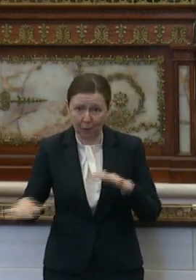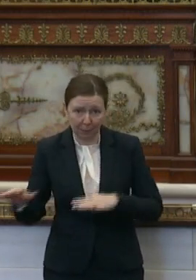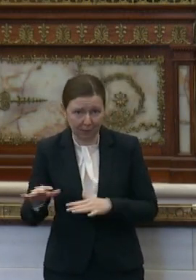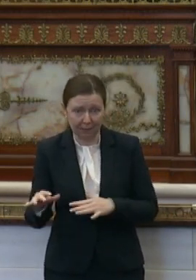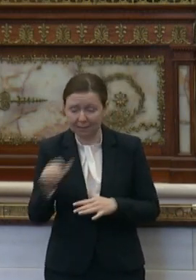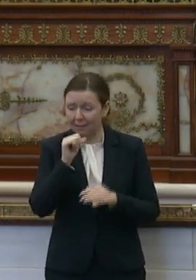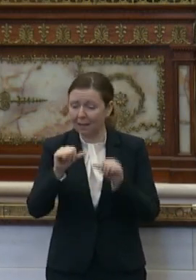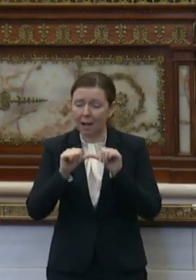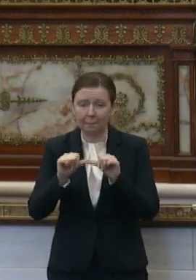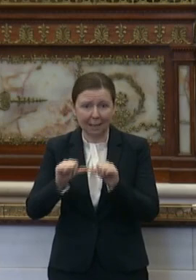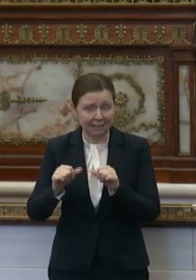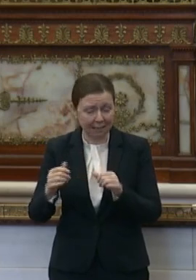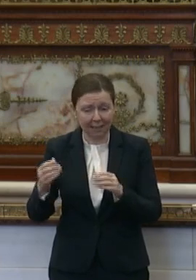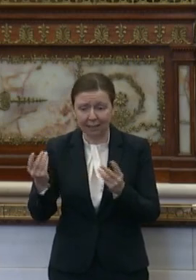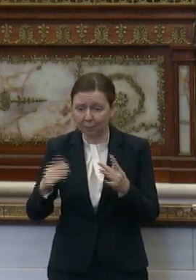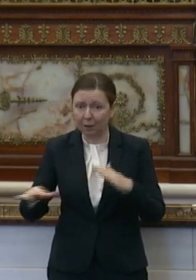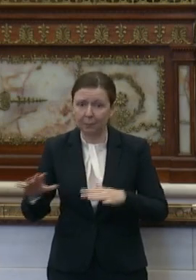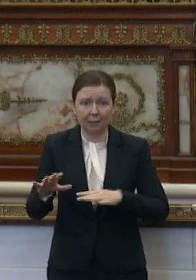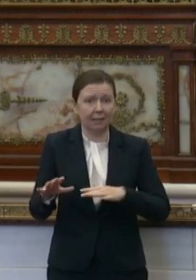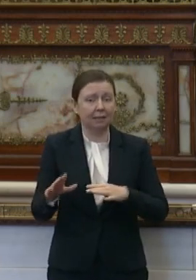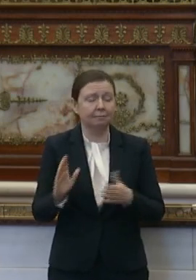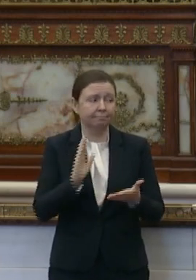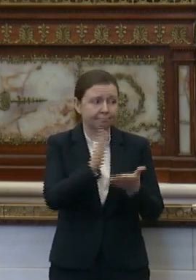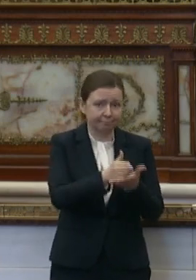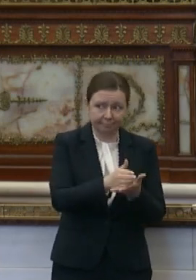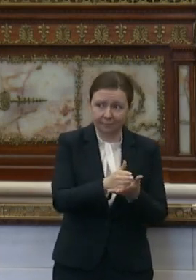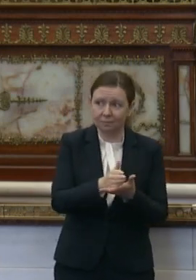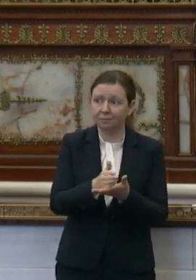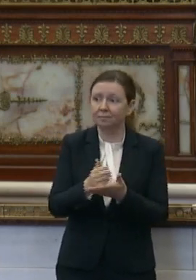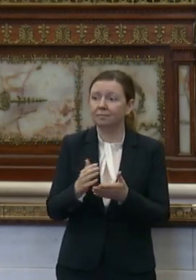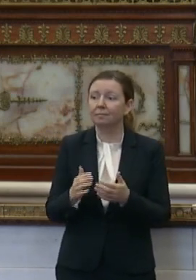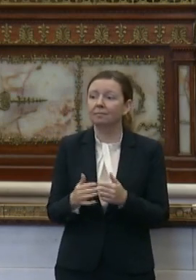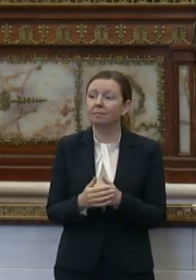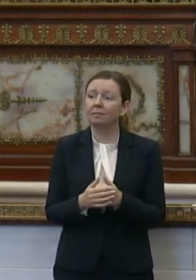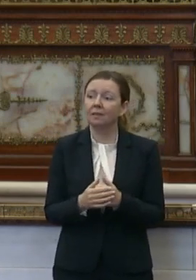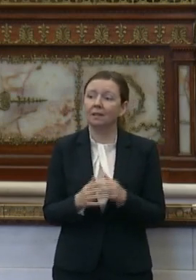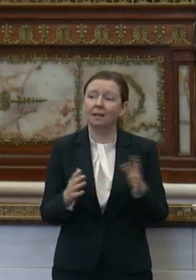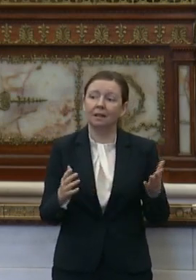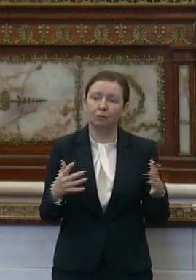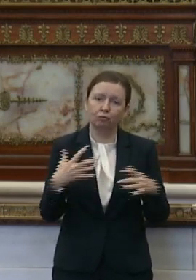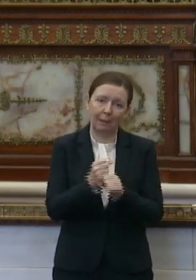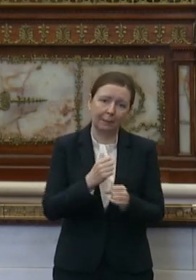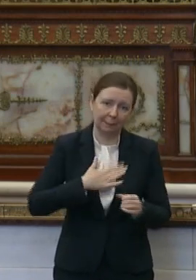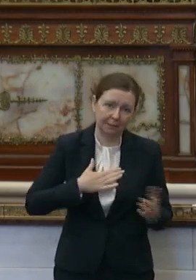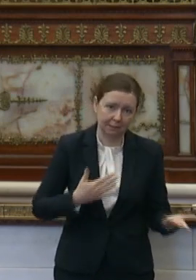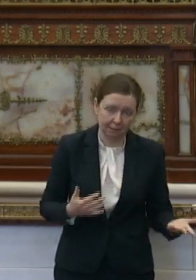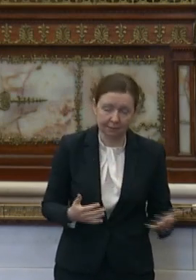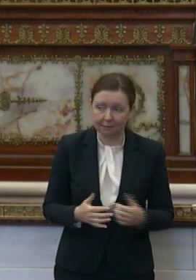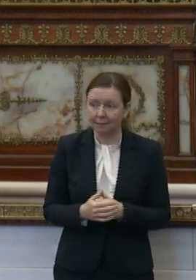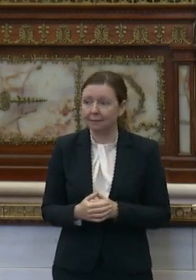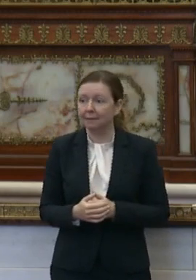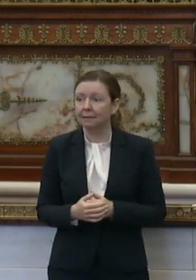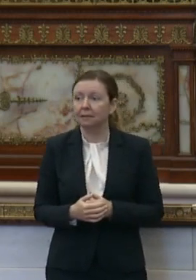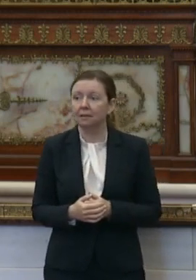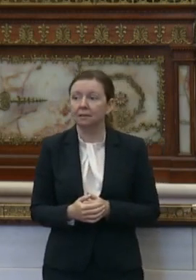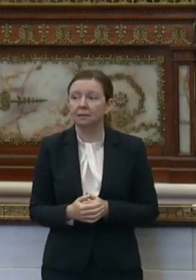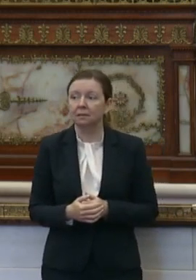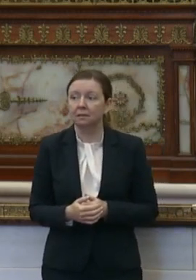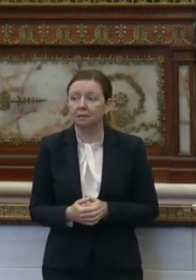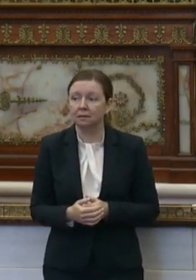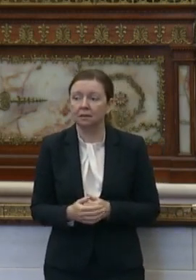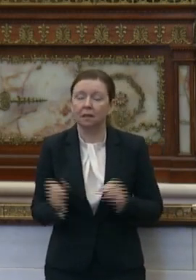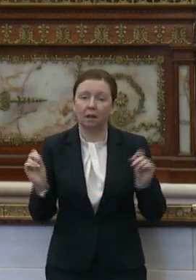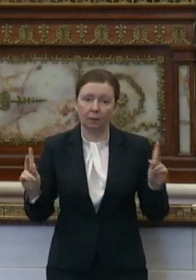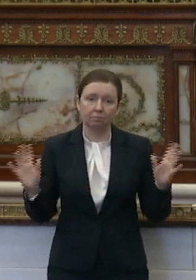not maintaining the property, sir, put the landlords. You just kind of wrap it up because your time is up.